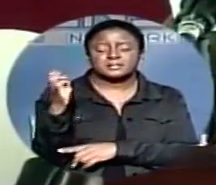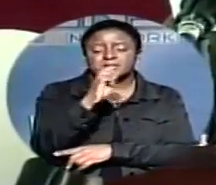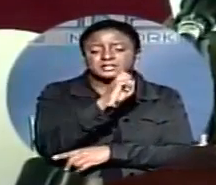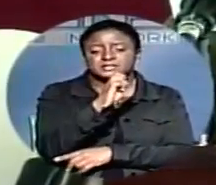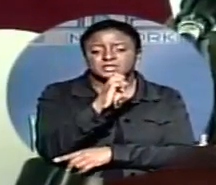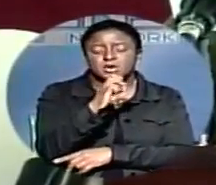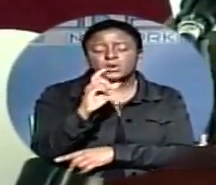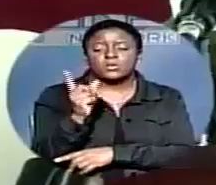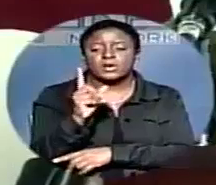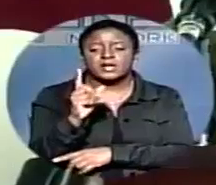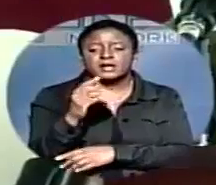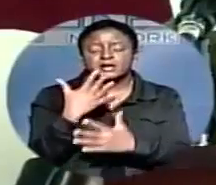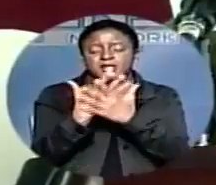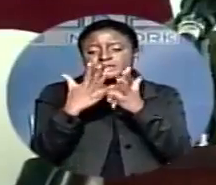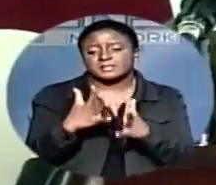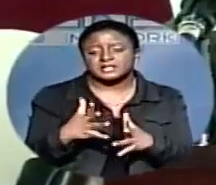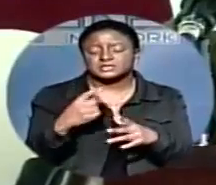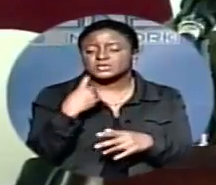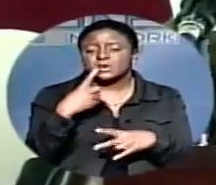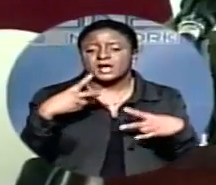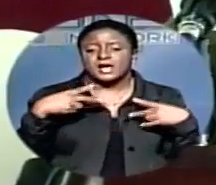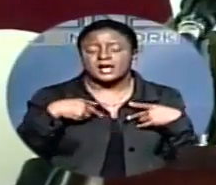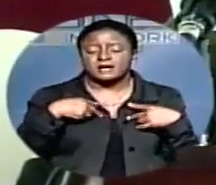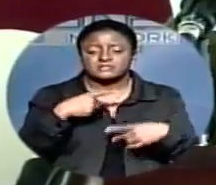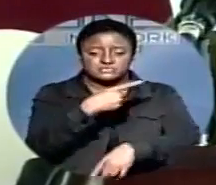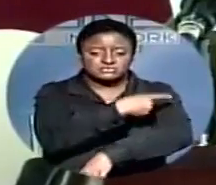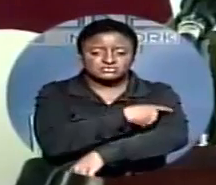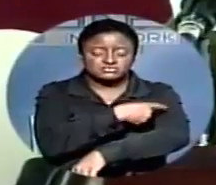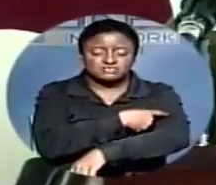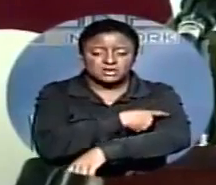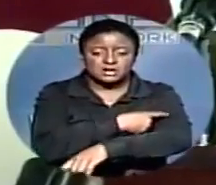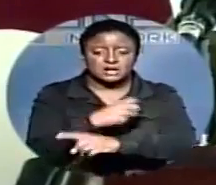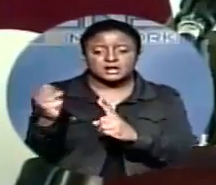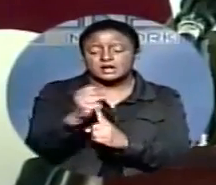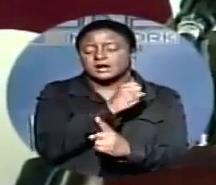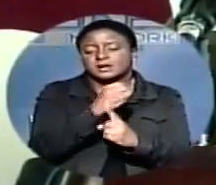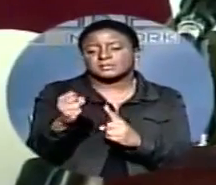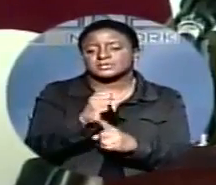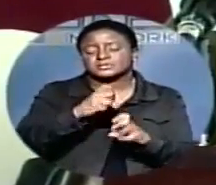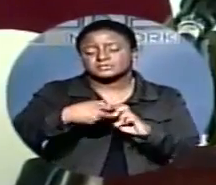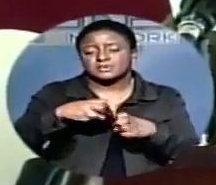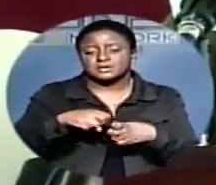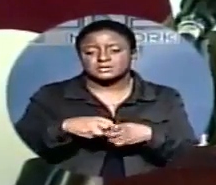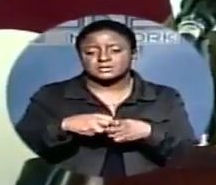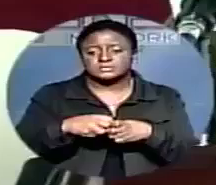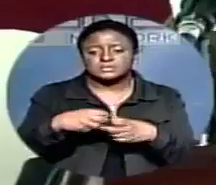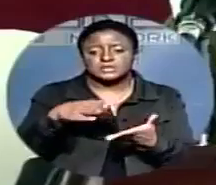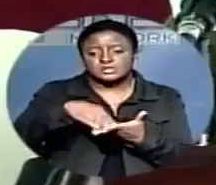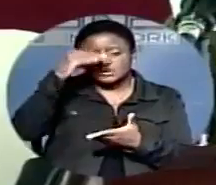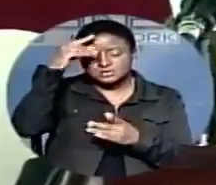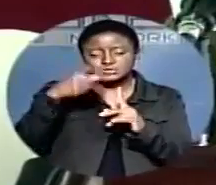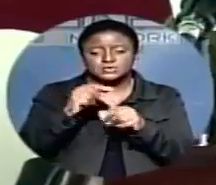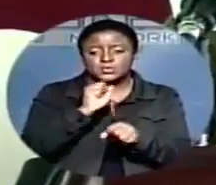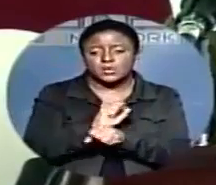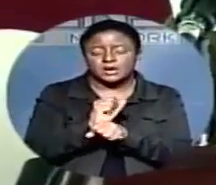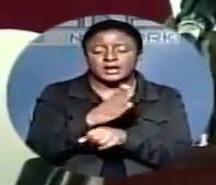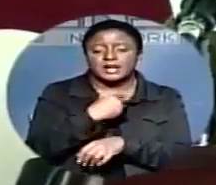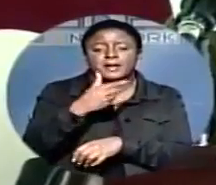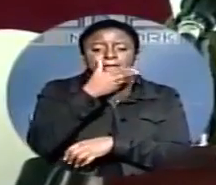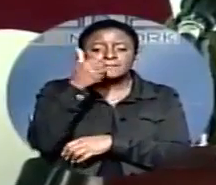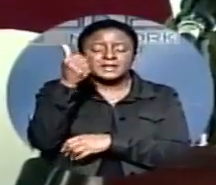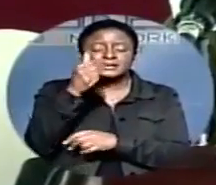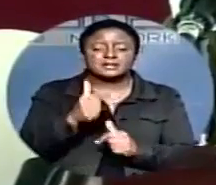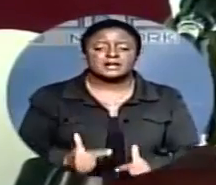abuse issues learn to work and live together to better their lives. The program focuses